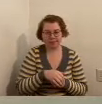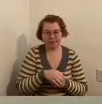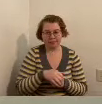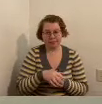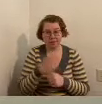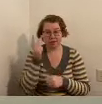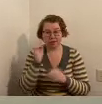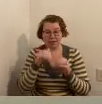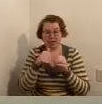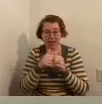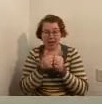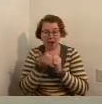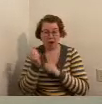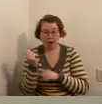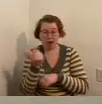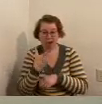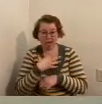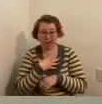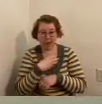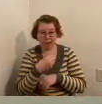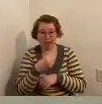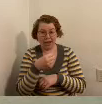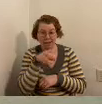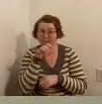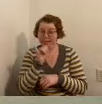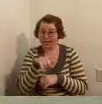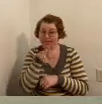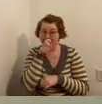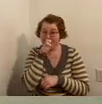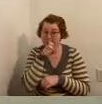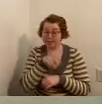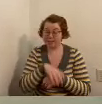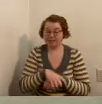You see how all of that white is ice.